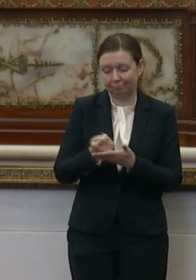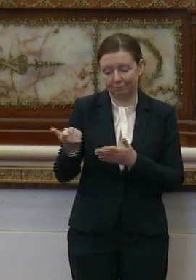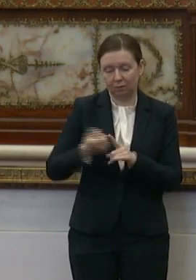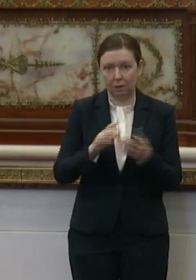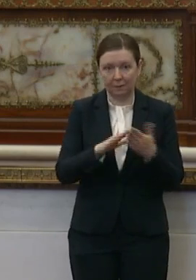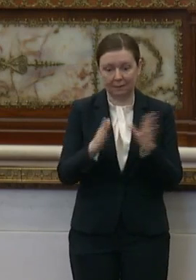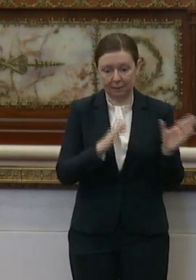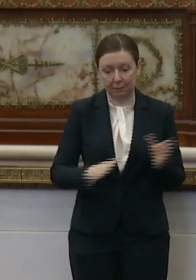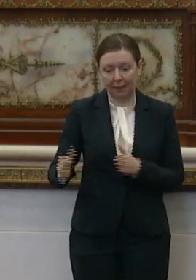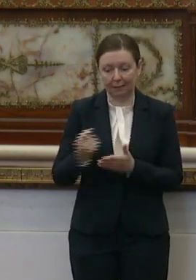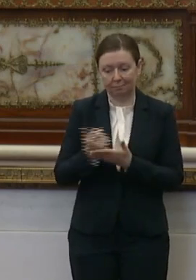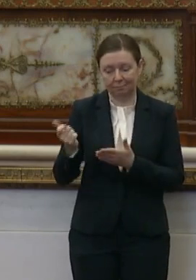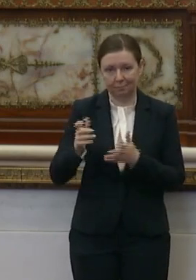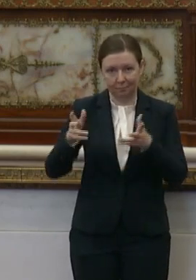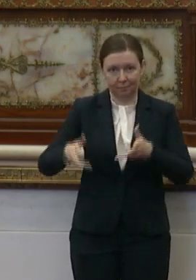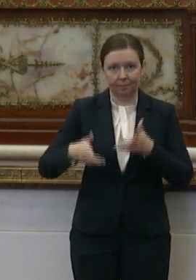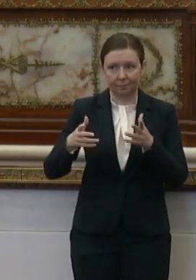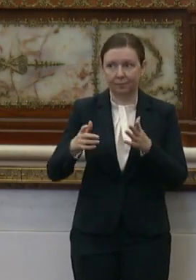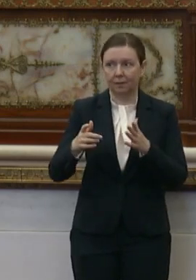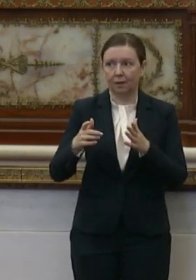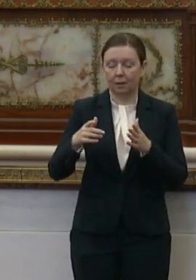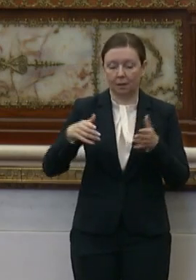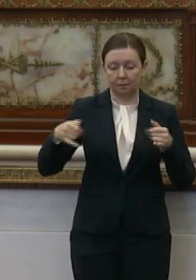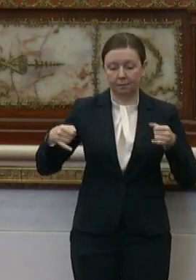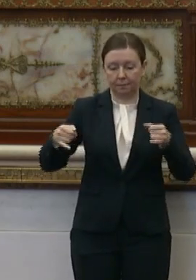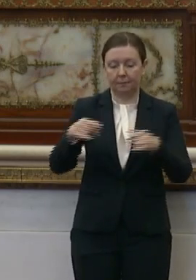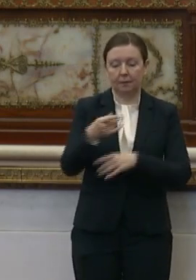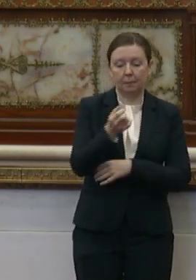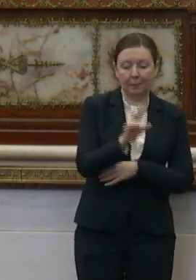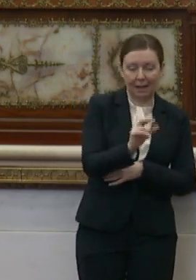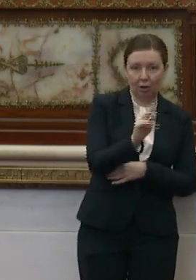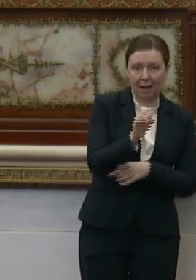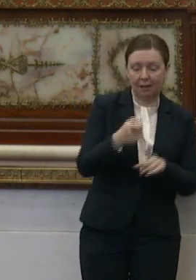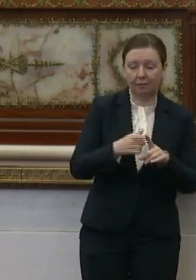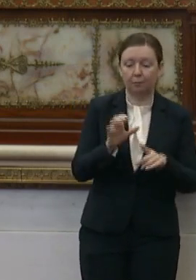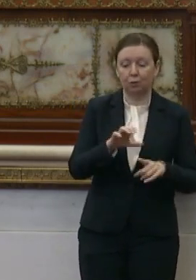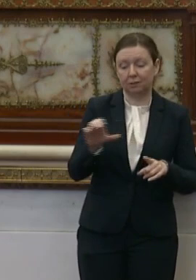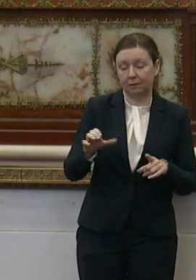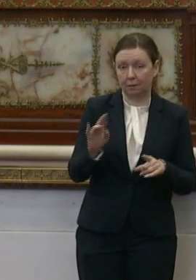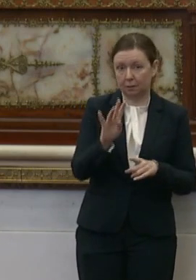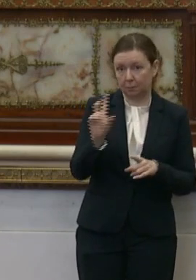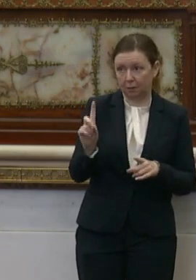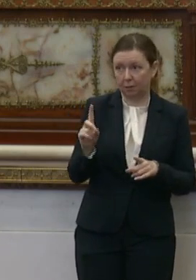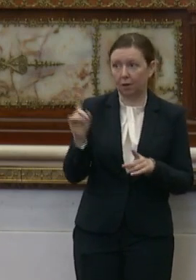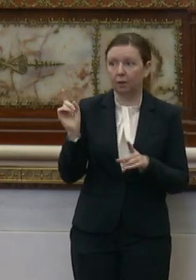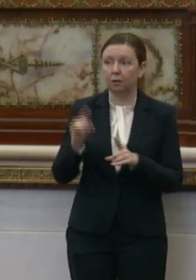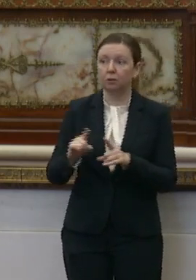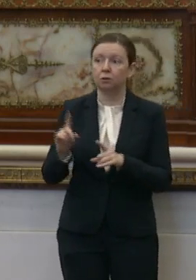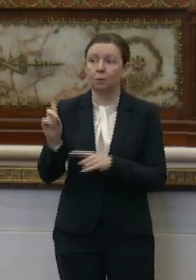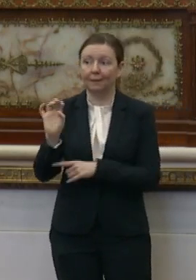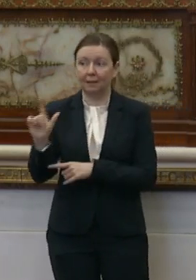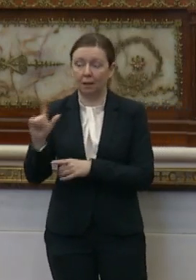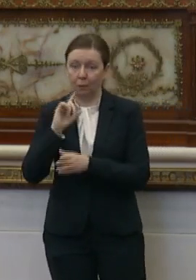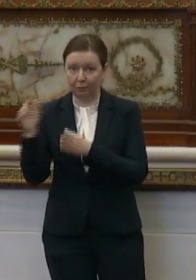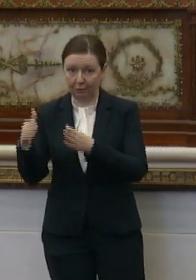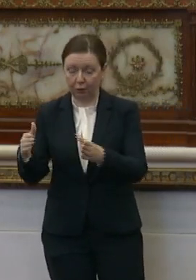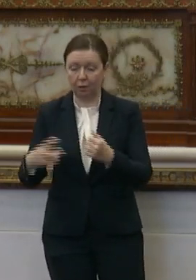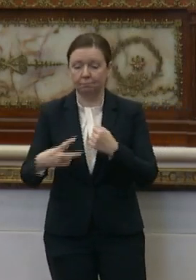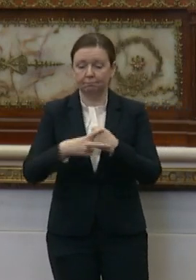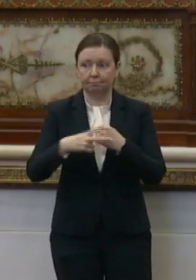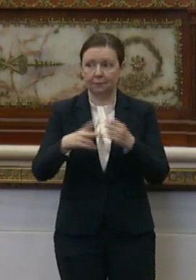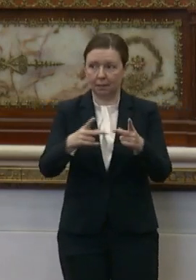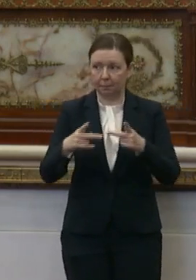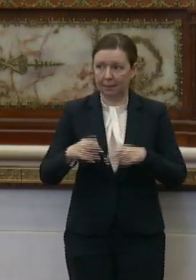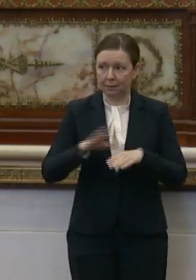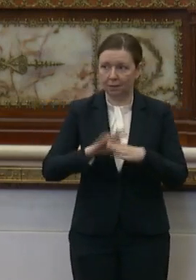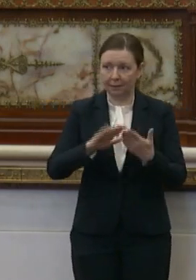plan and vacating the legally open portions of Packer Avenue from Christopher Columbus Boulevard to the pierhead line of the Delaware River and reserving and placing on the city